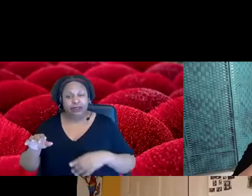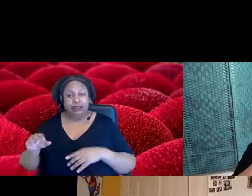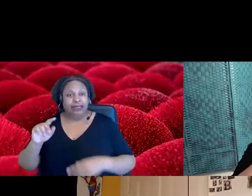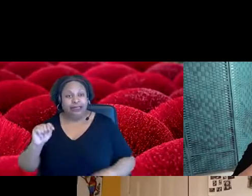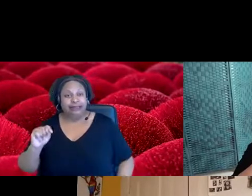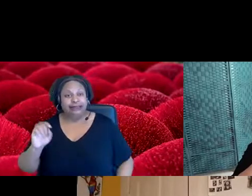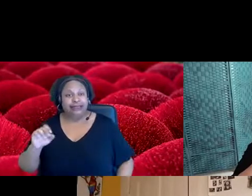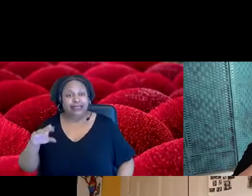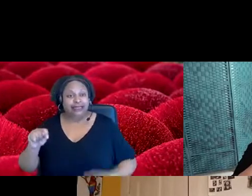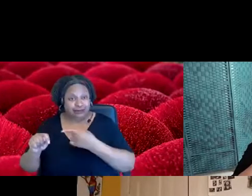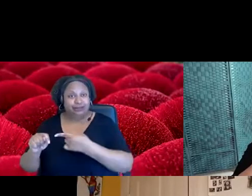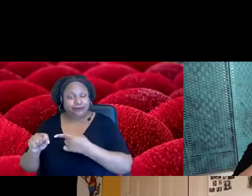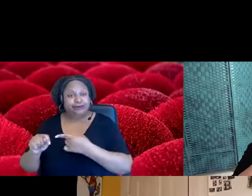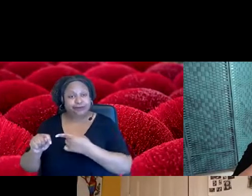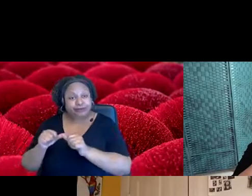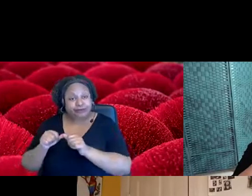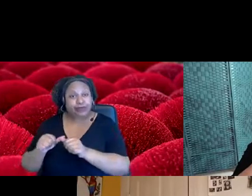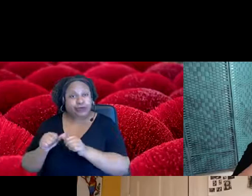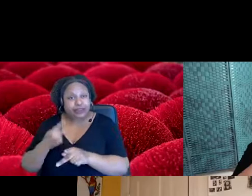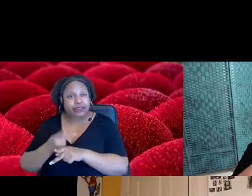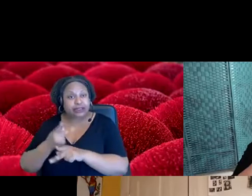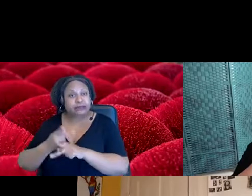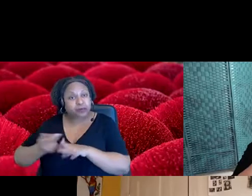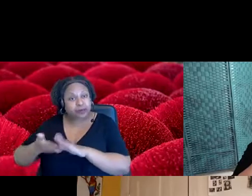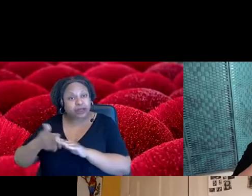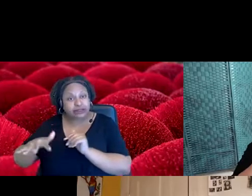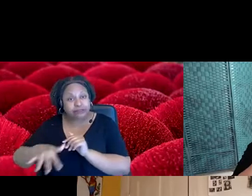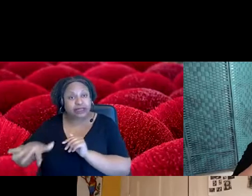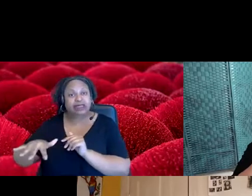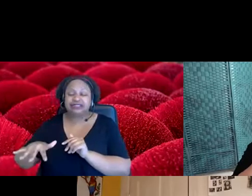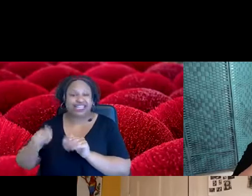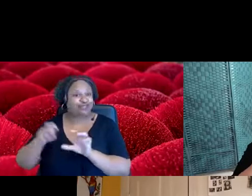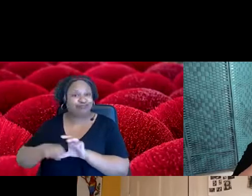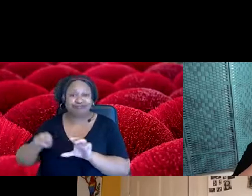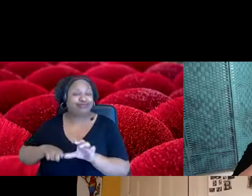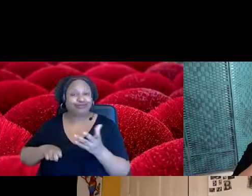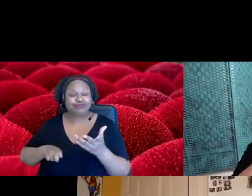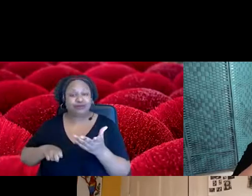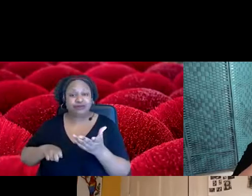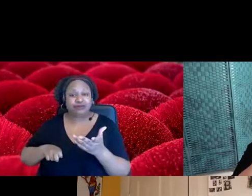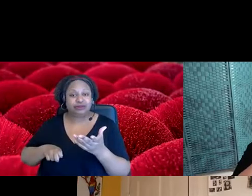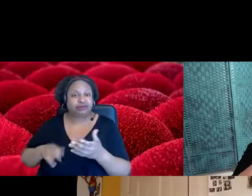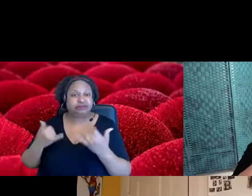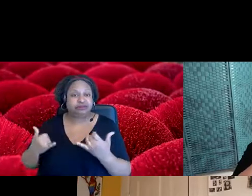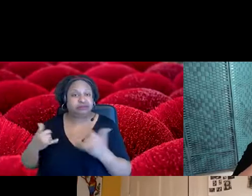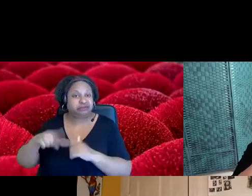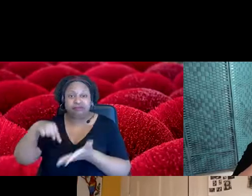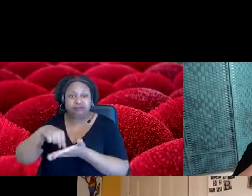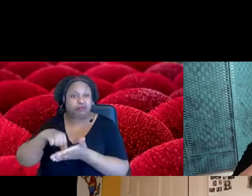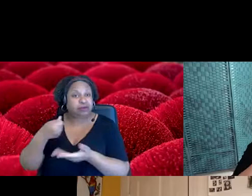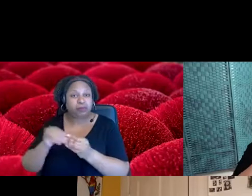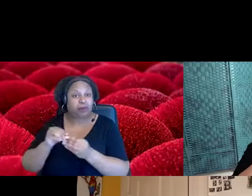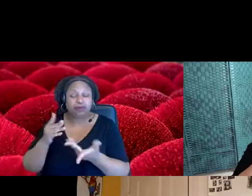diligently kept that space working for us for so many years, had to leave, and hence the thing fell apart? You